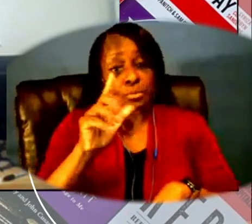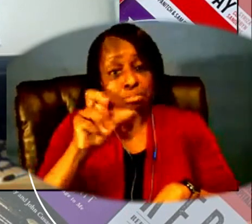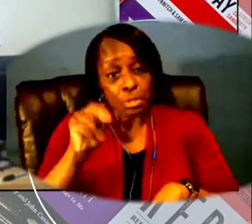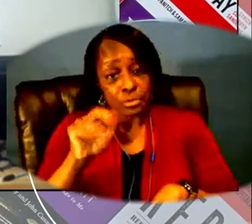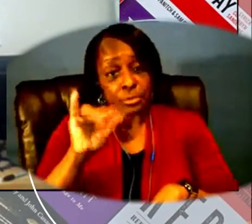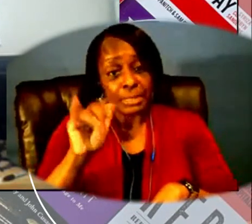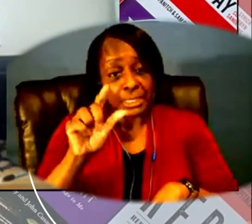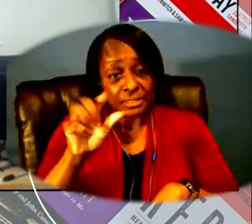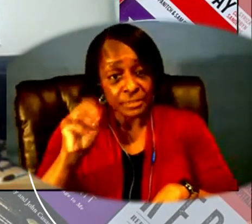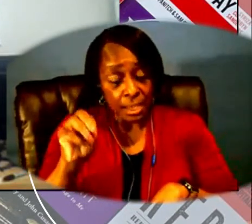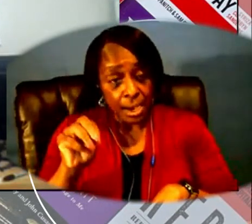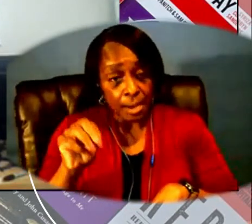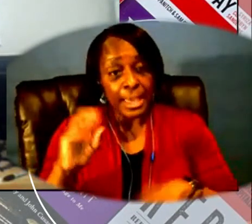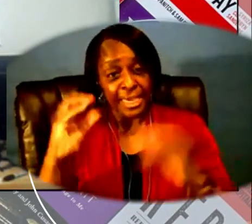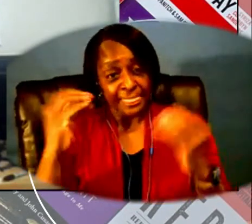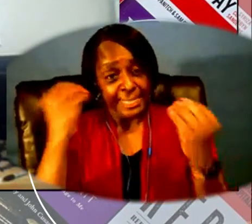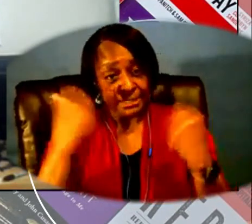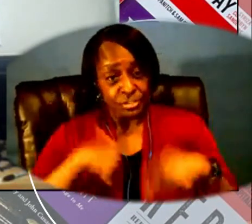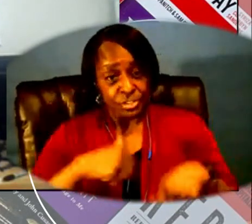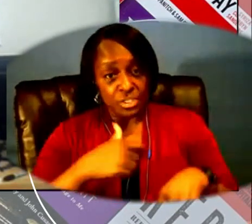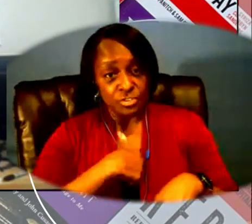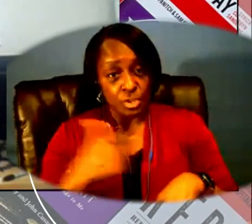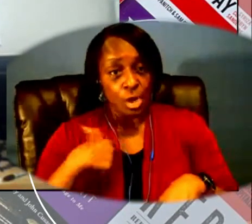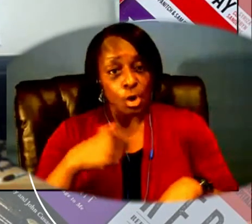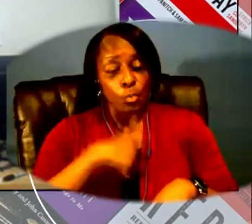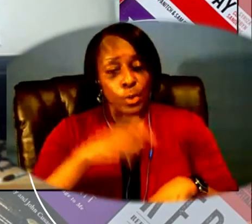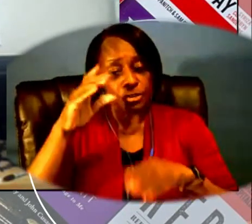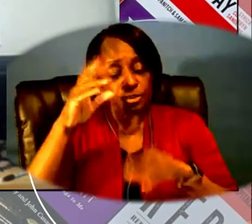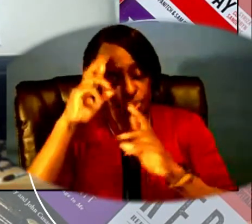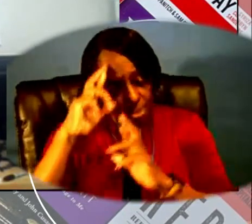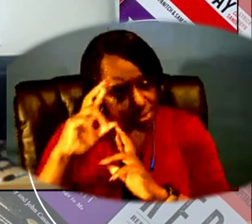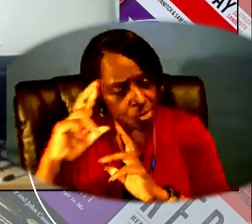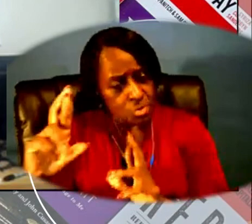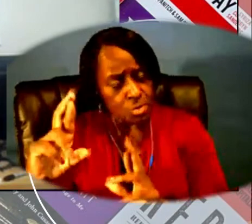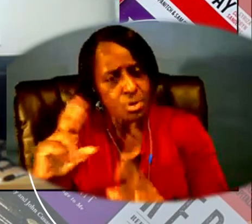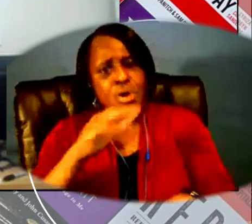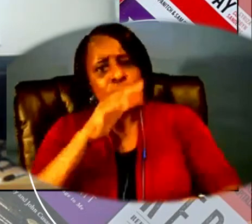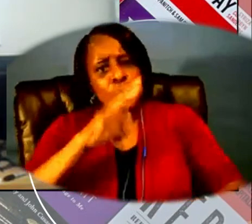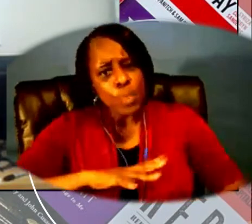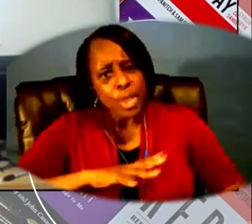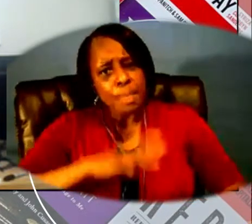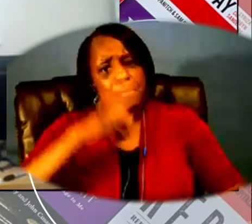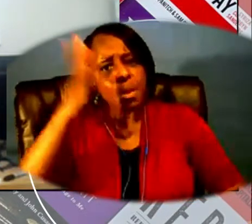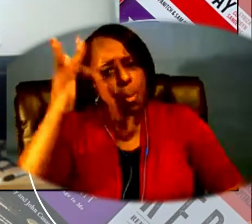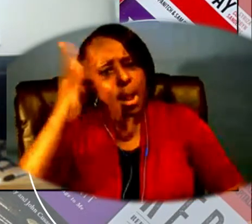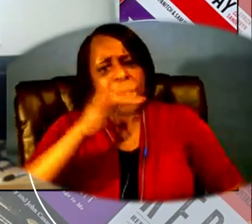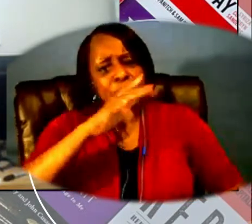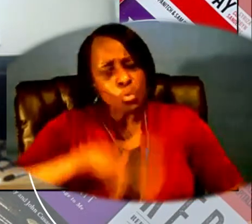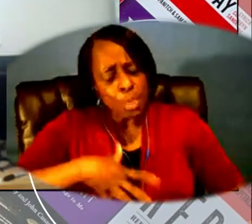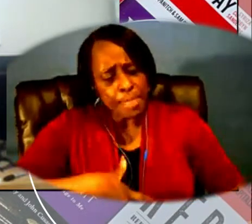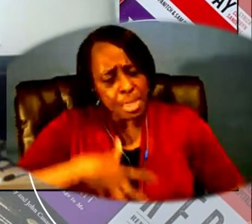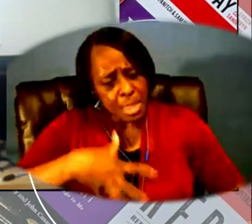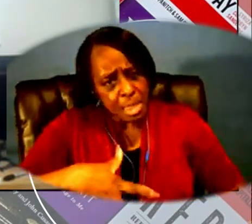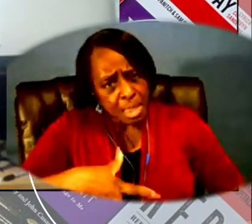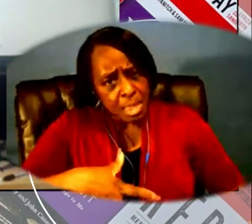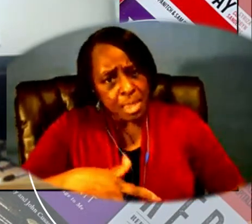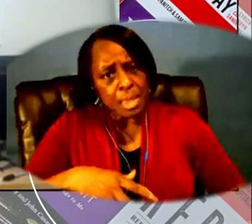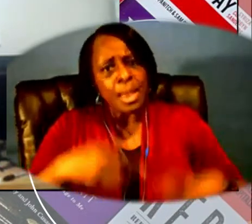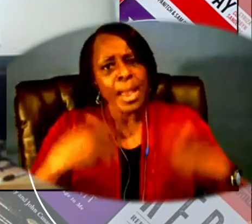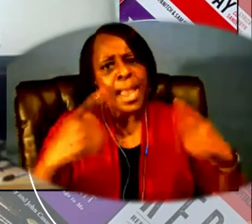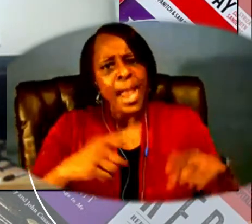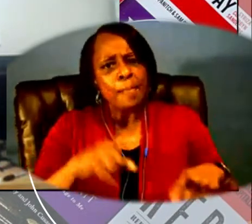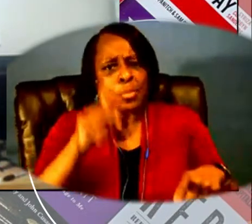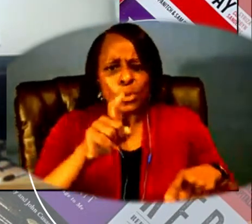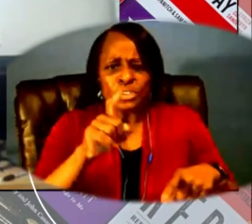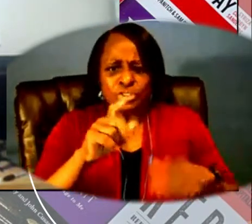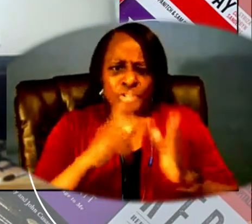taught immediately that we should reverence the wombs that bore us, that our mothers are 3 times more honorable and respected